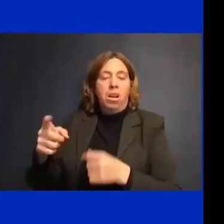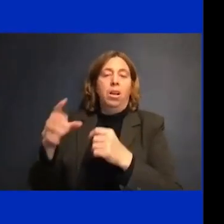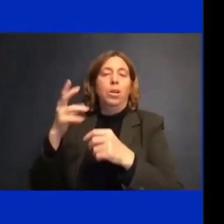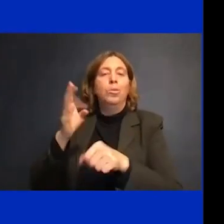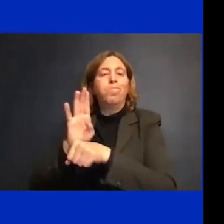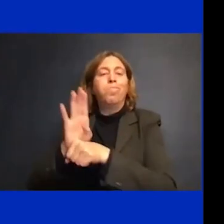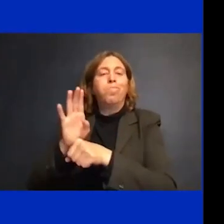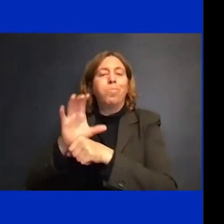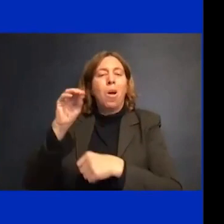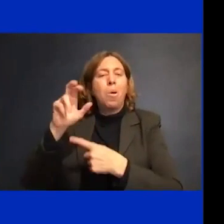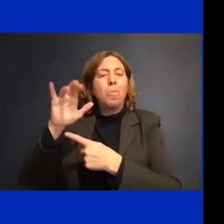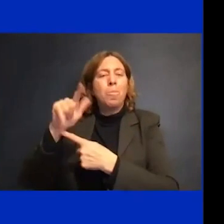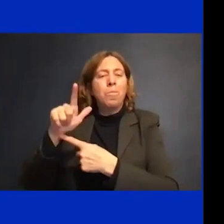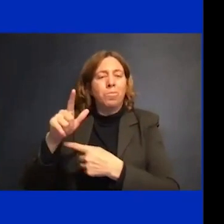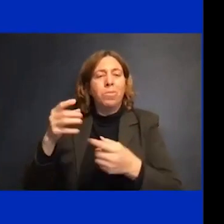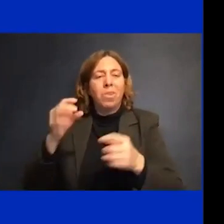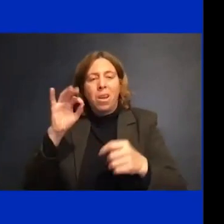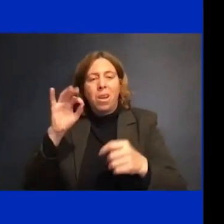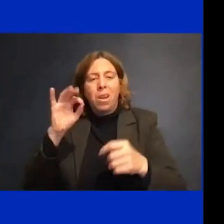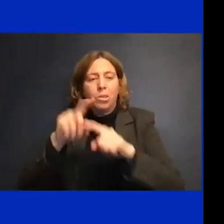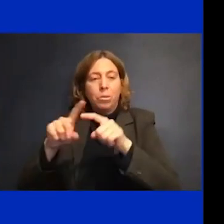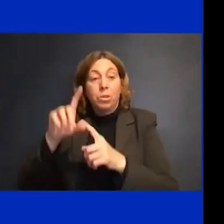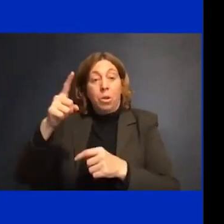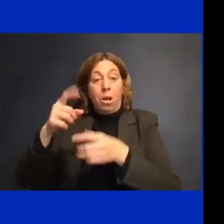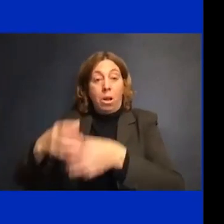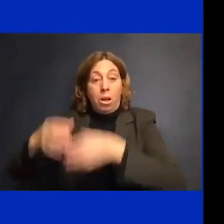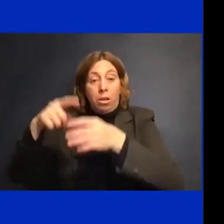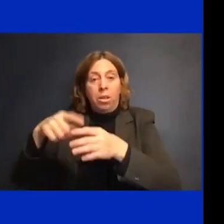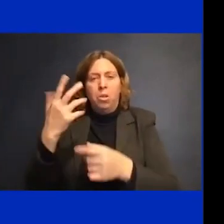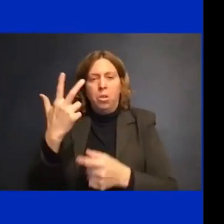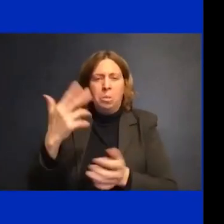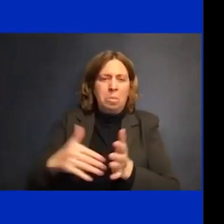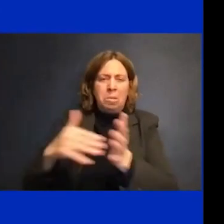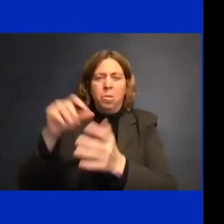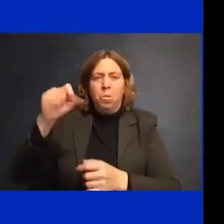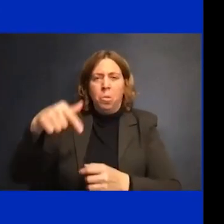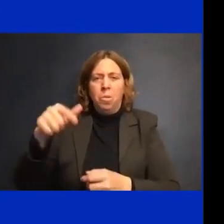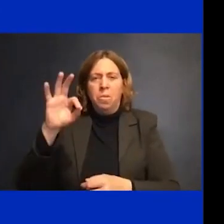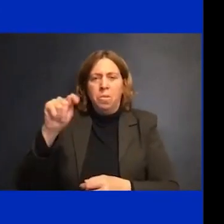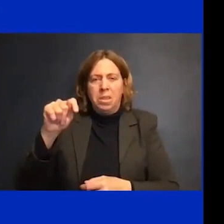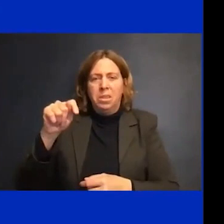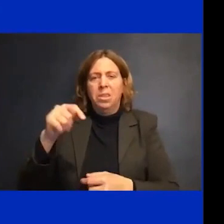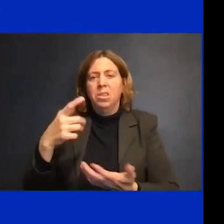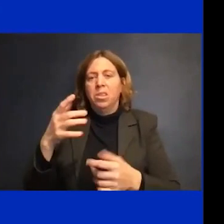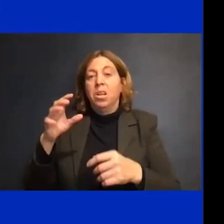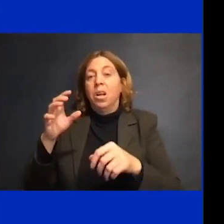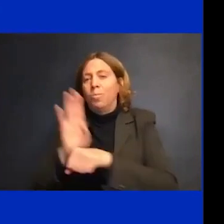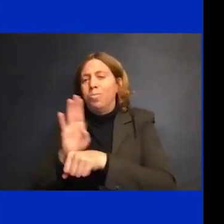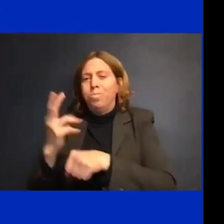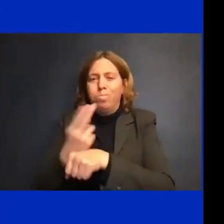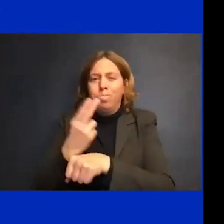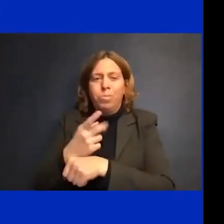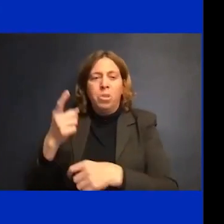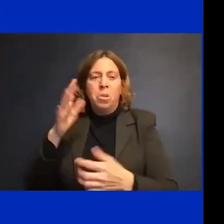would contain up to approximately 3 million gross square feet of commercial space with an approximate height of 1,200 feet above